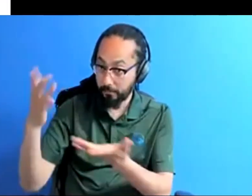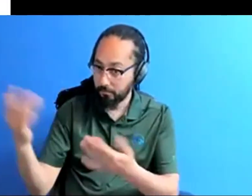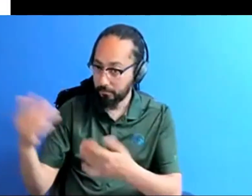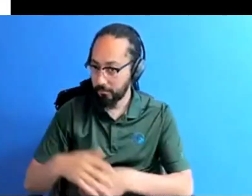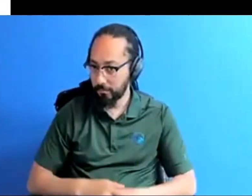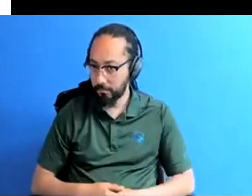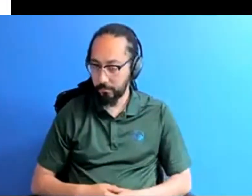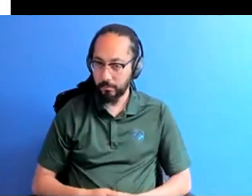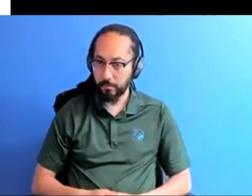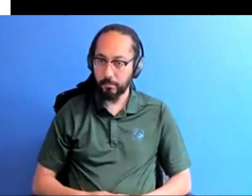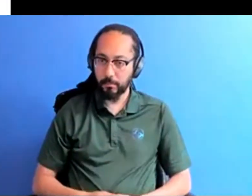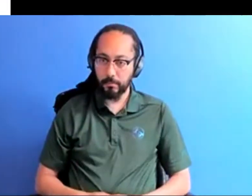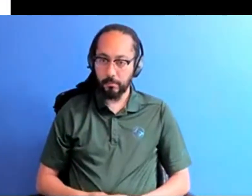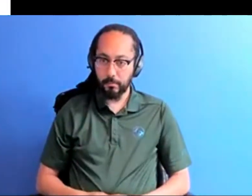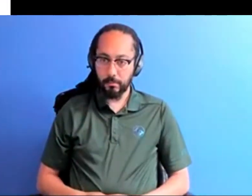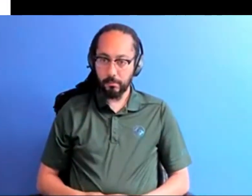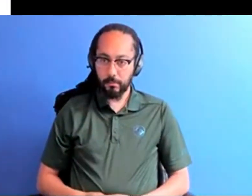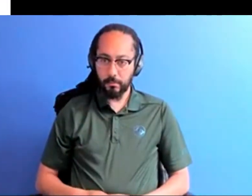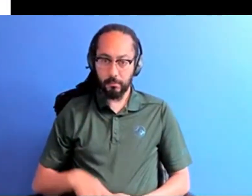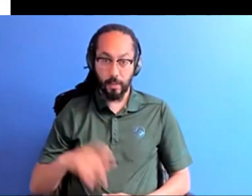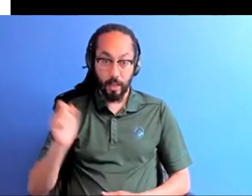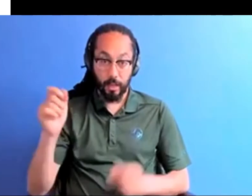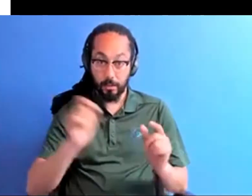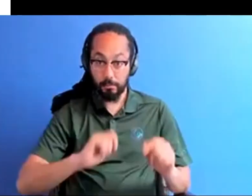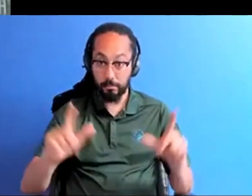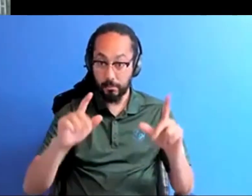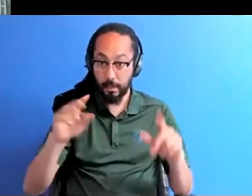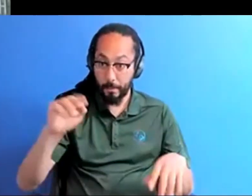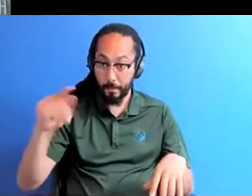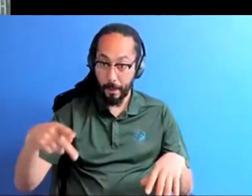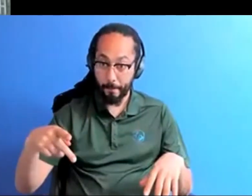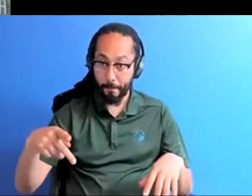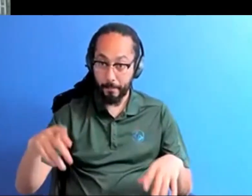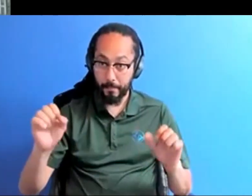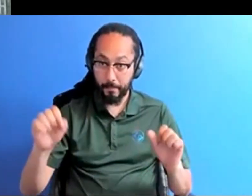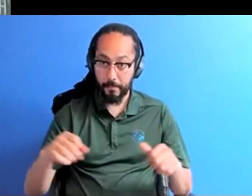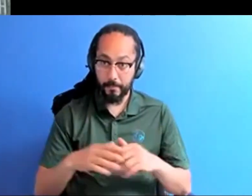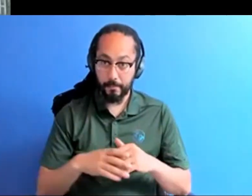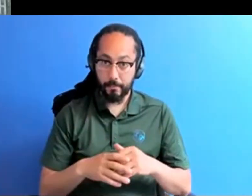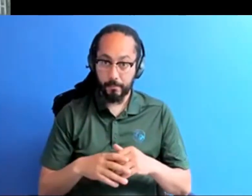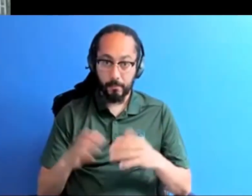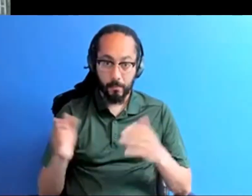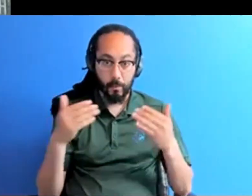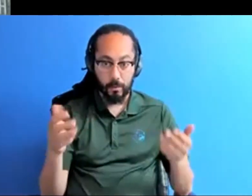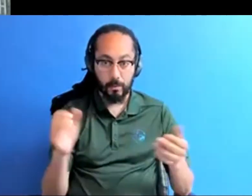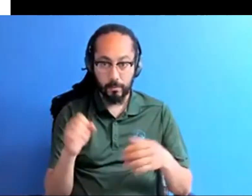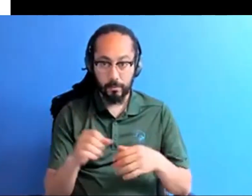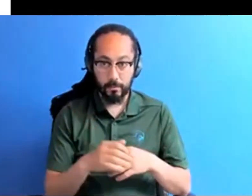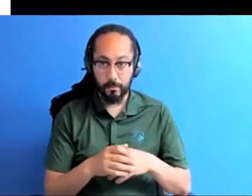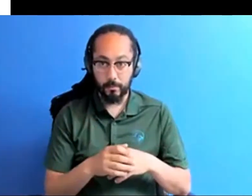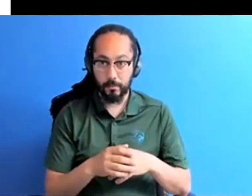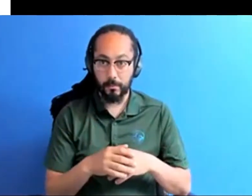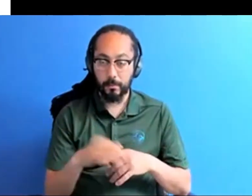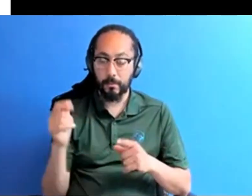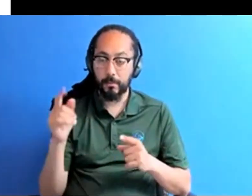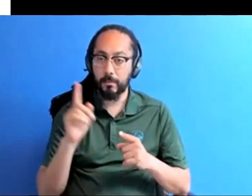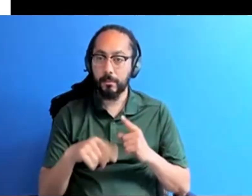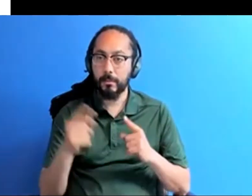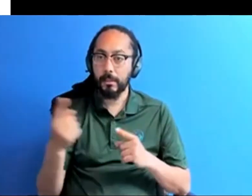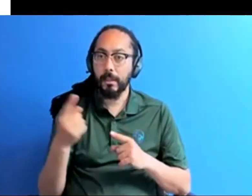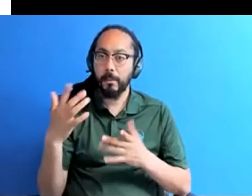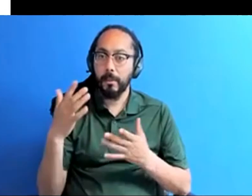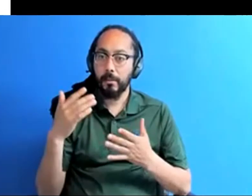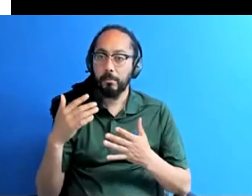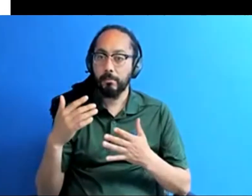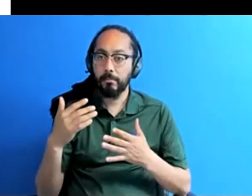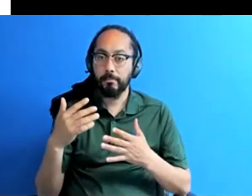Should I put up the roadmap, Amy? I've got the yeah, roadmap, go ahead. Actually. Yeah, please, yeah. It's just, can you enable screen sharing for a